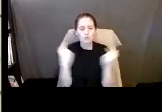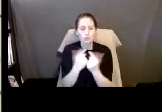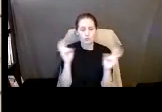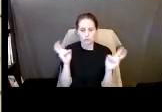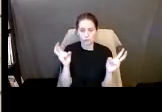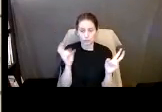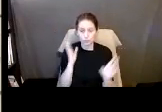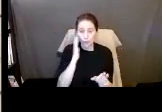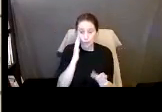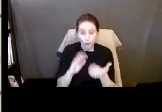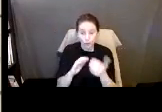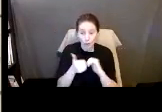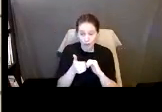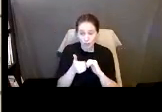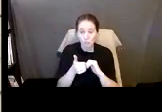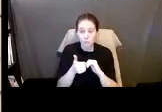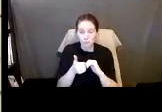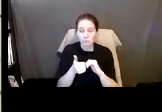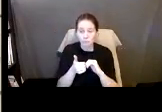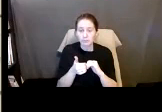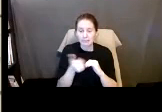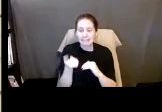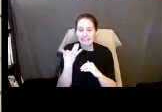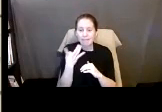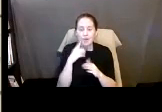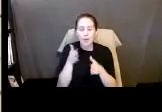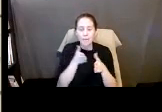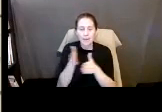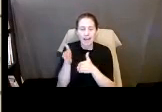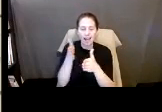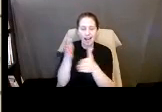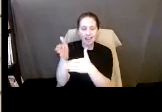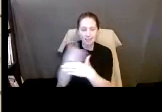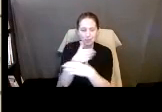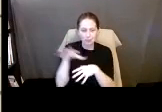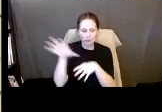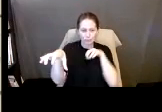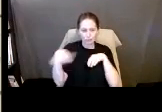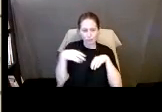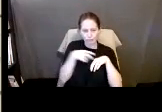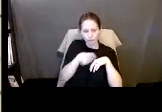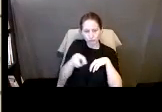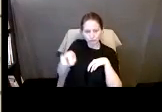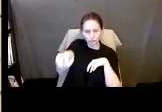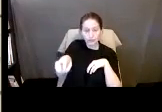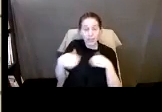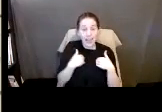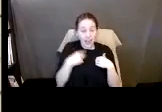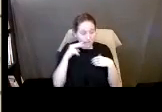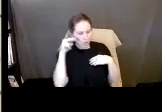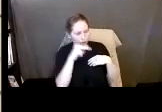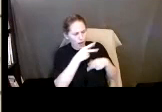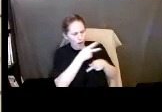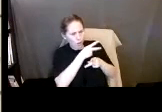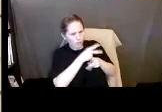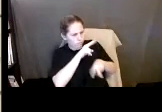we know this because there are several paths that lead between them. And there are also even lookout sites and watch